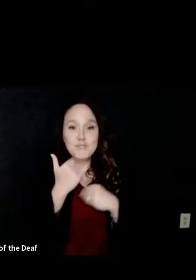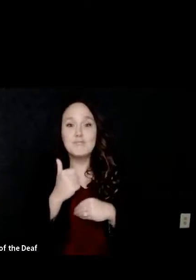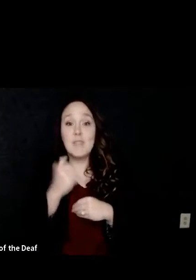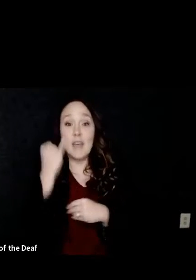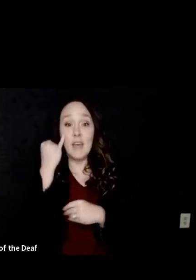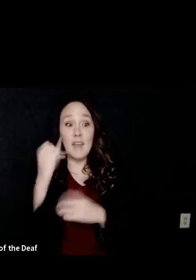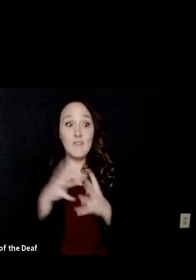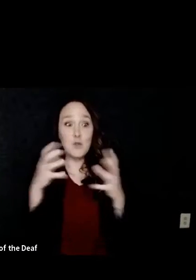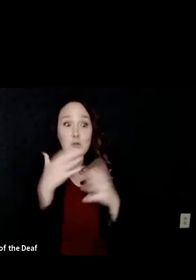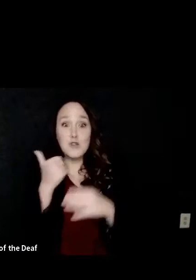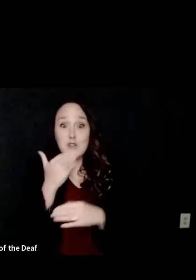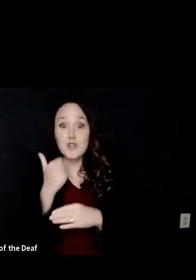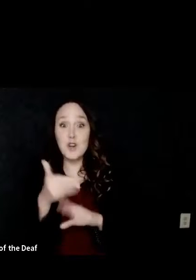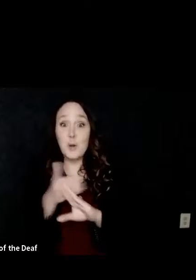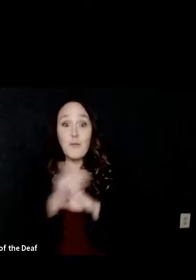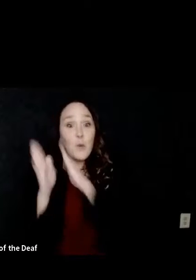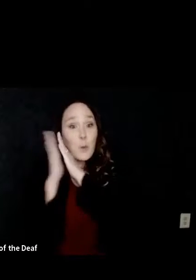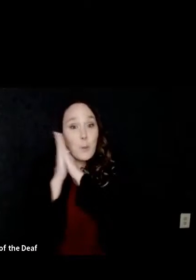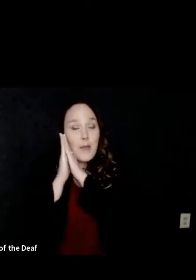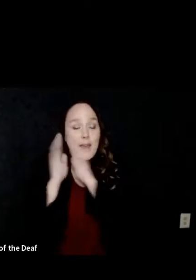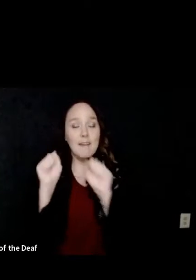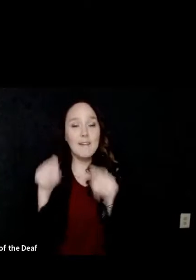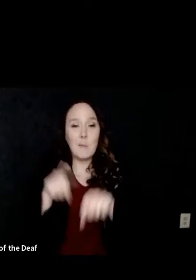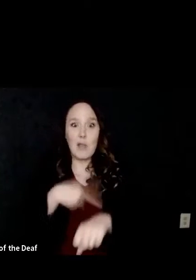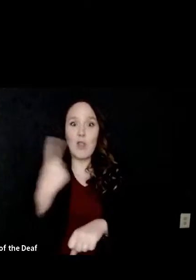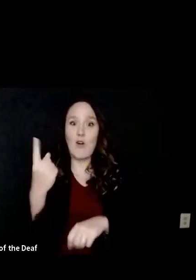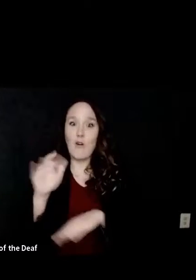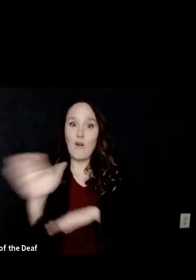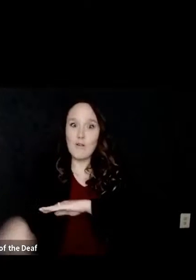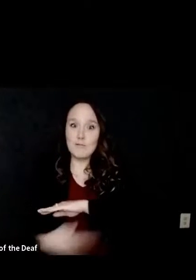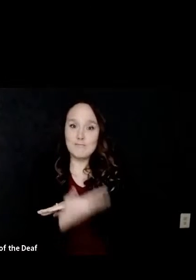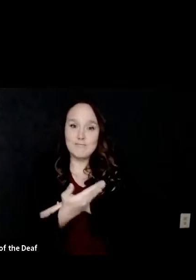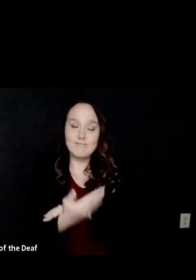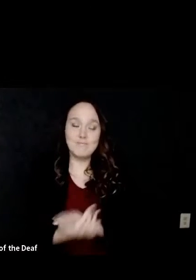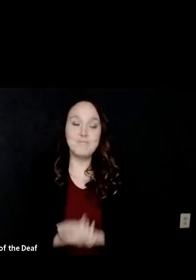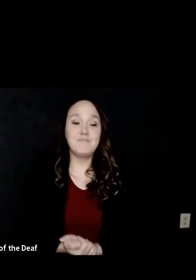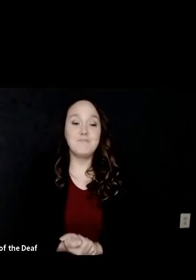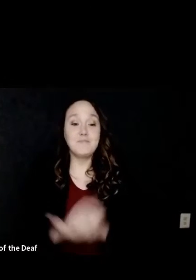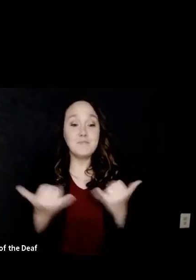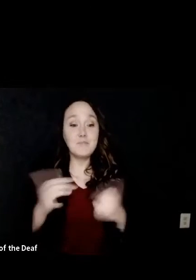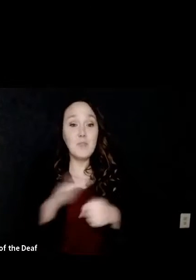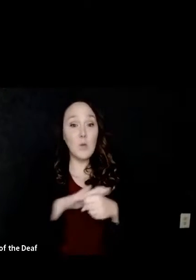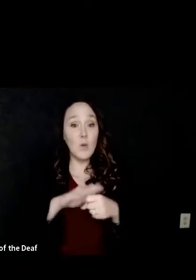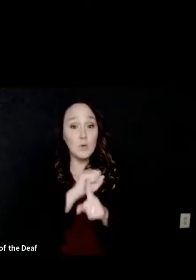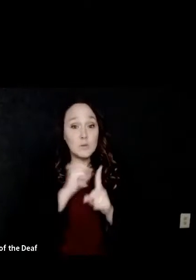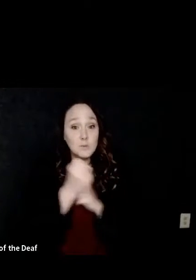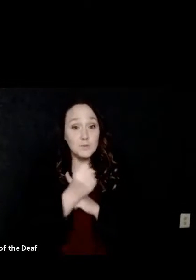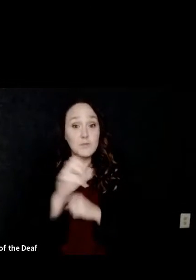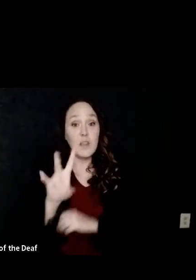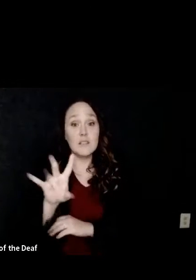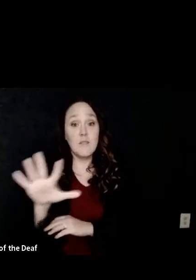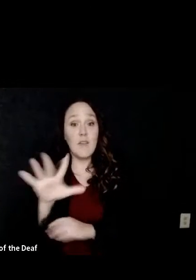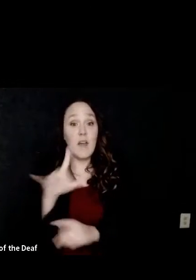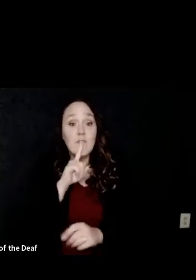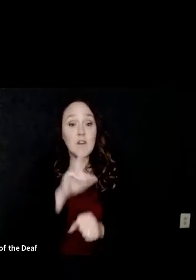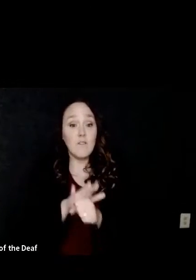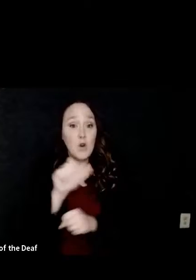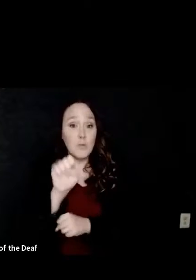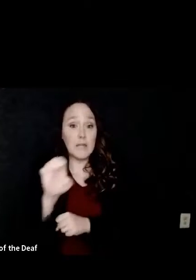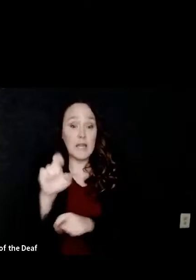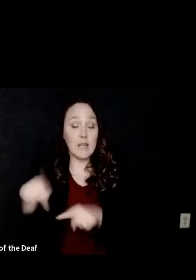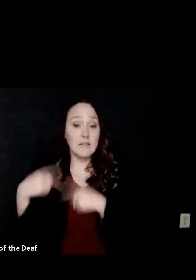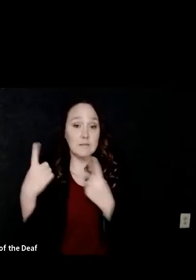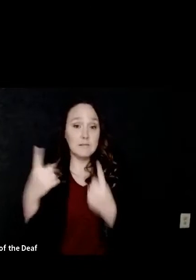night. And now we'll move into the local situation. We have 75 new confirmed cases since